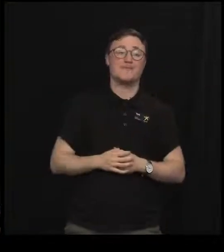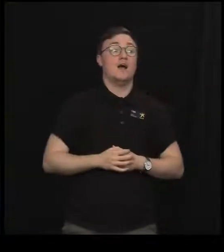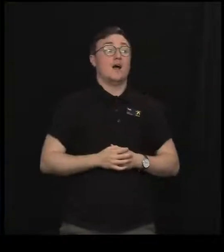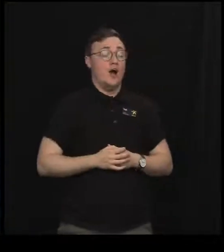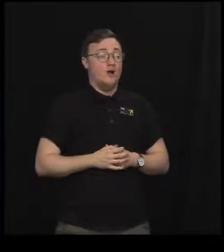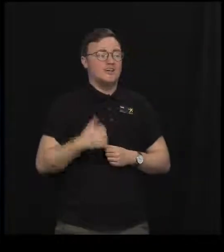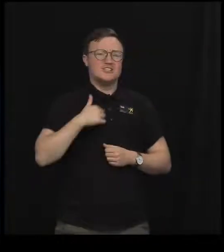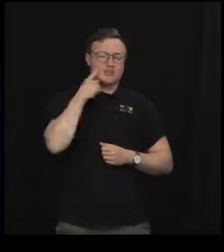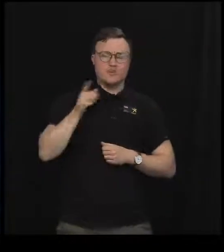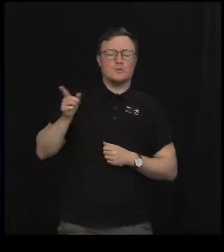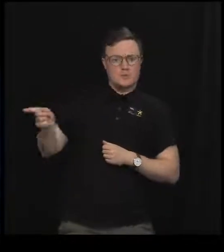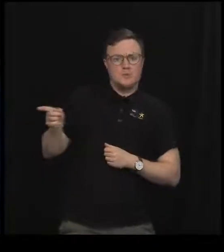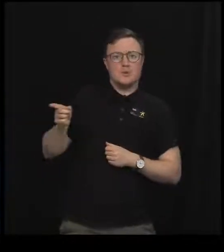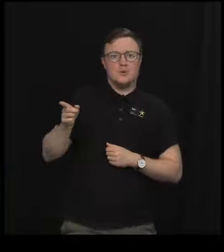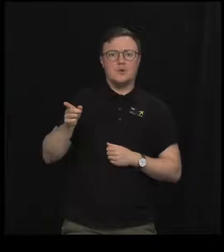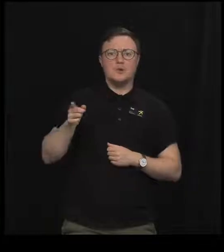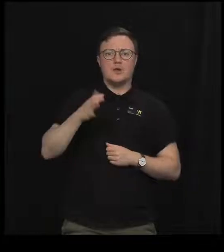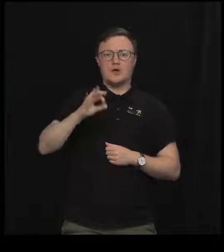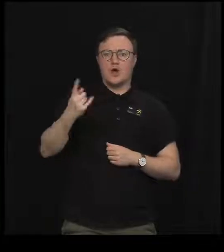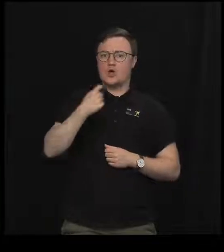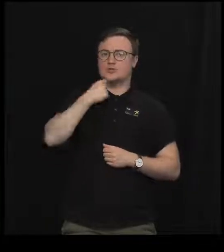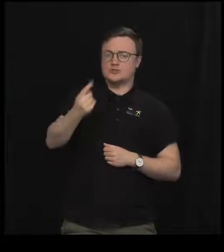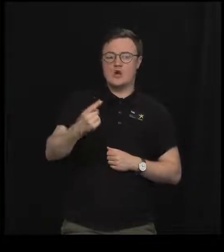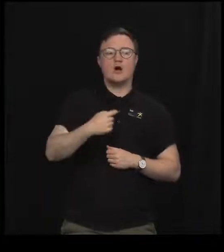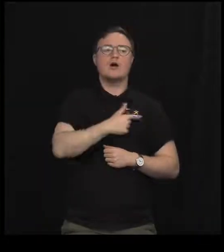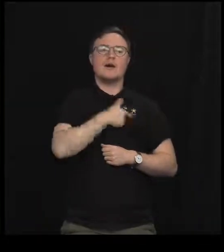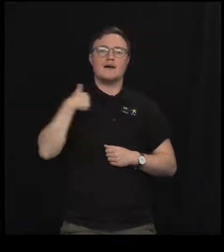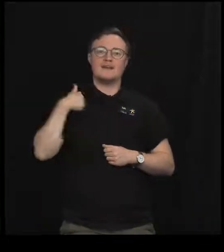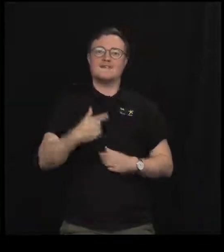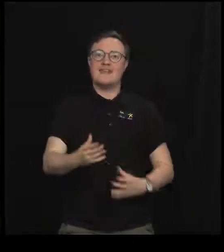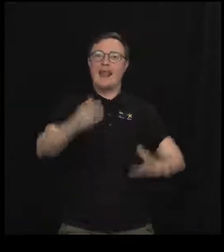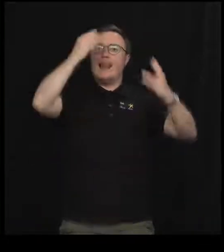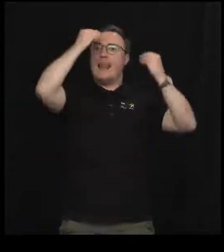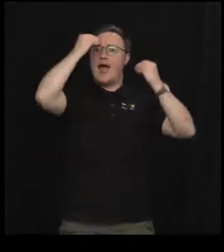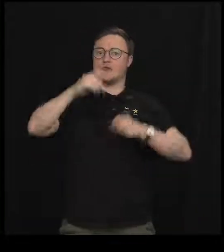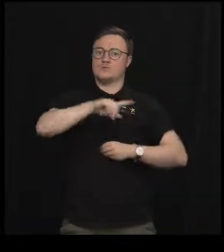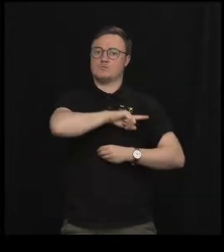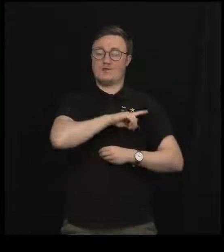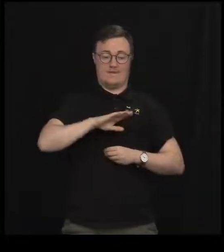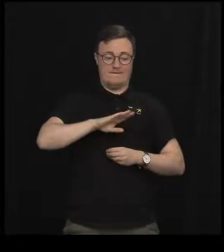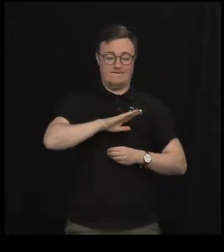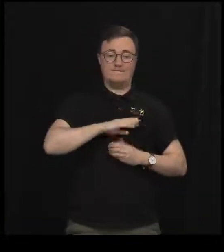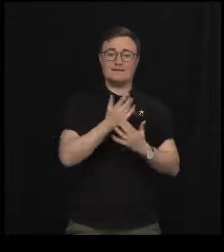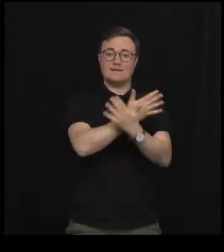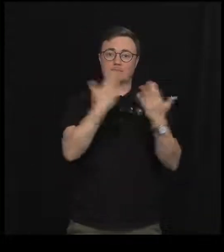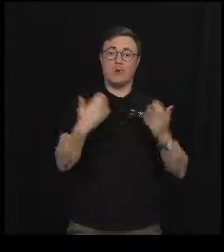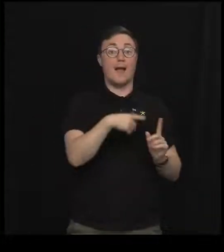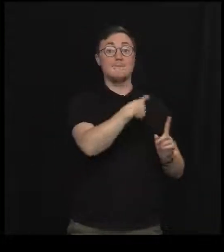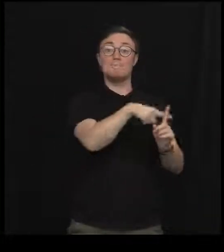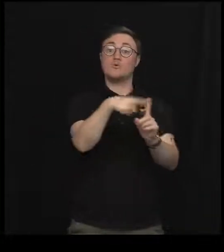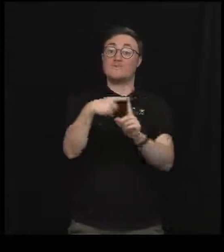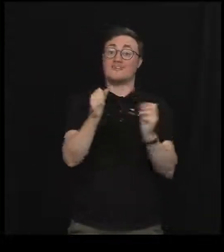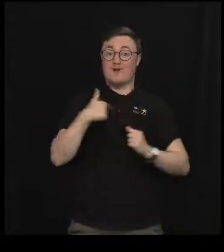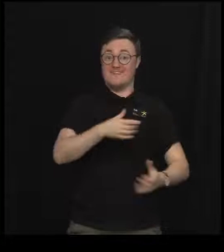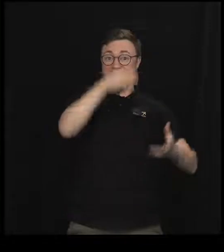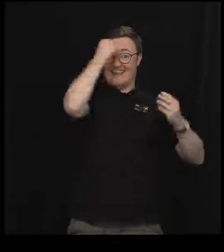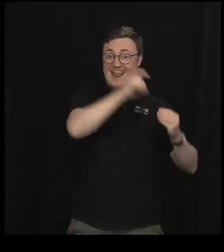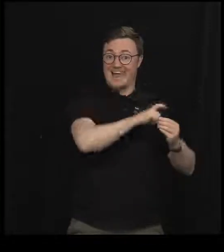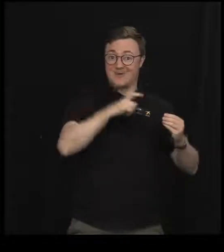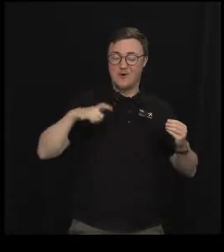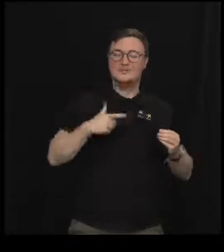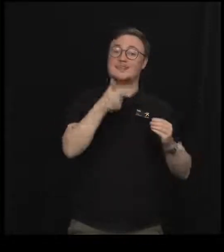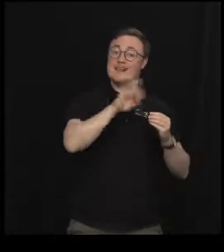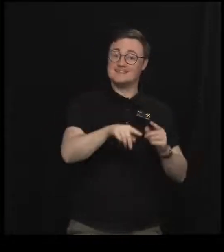who said there were good lessons learned, and there were positive examples and bad examples. I think the worst example and what we learned: